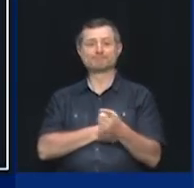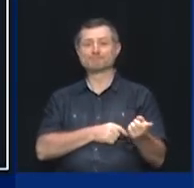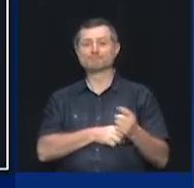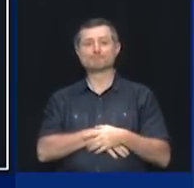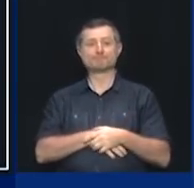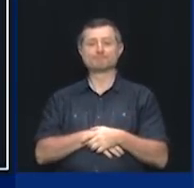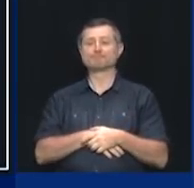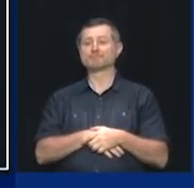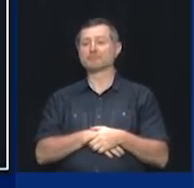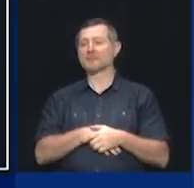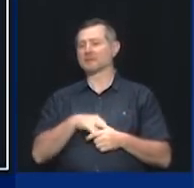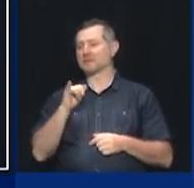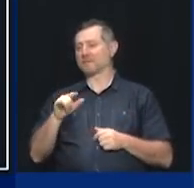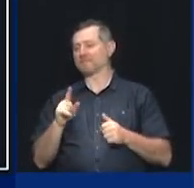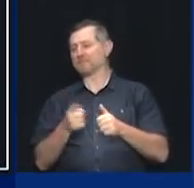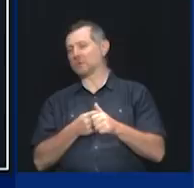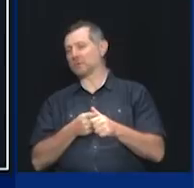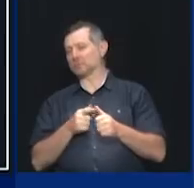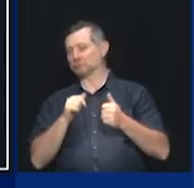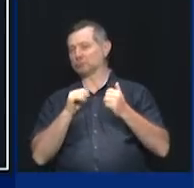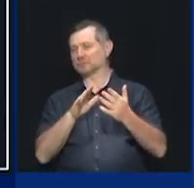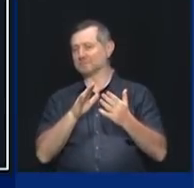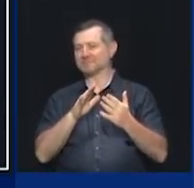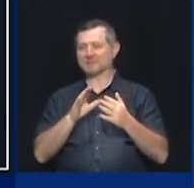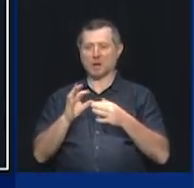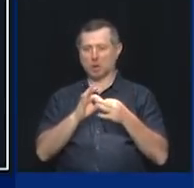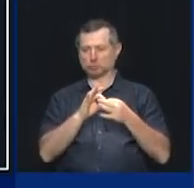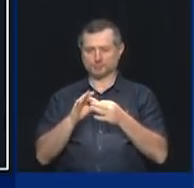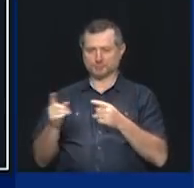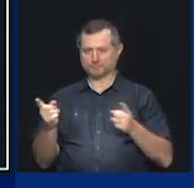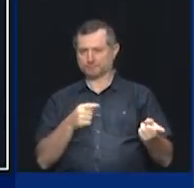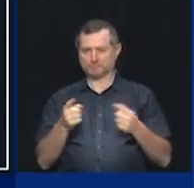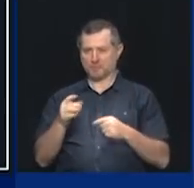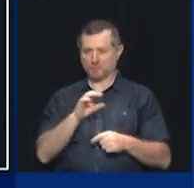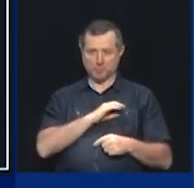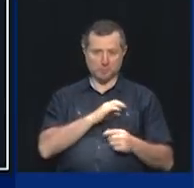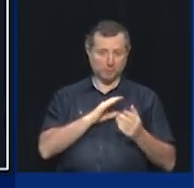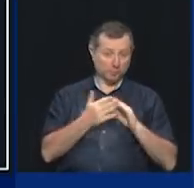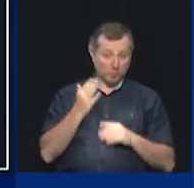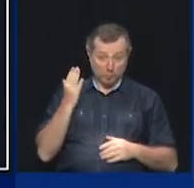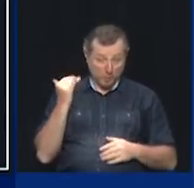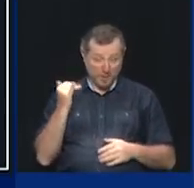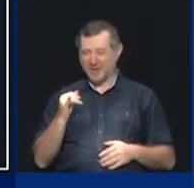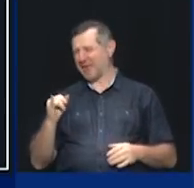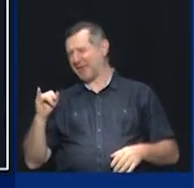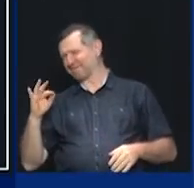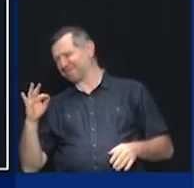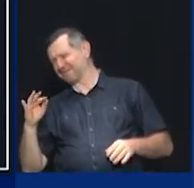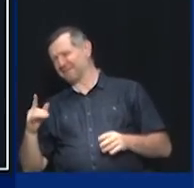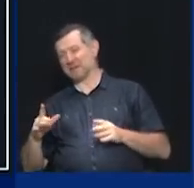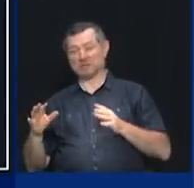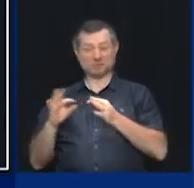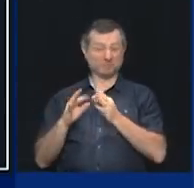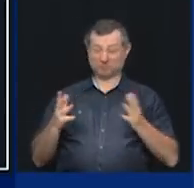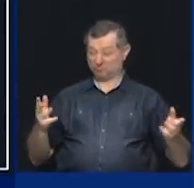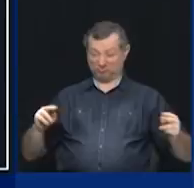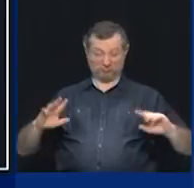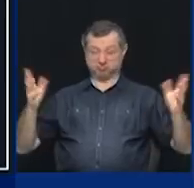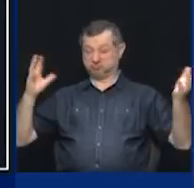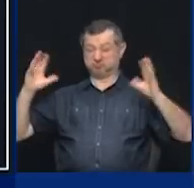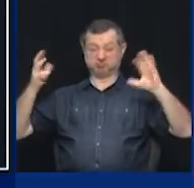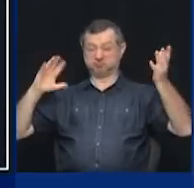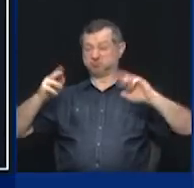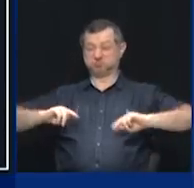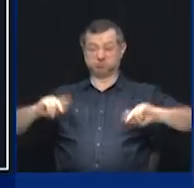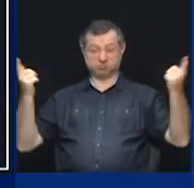first step to address that relationship. Why? When it doesn't work, You know what you find? Fewer